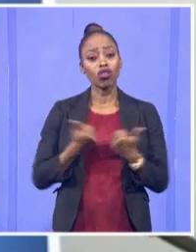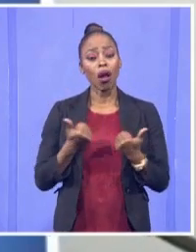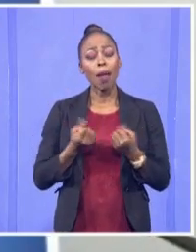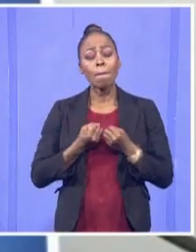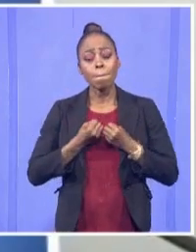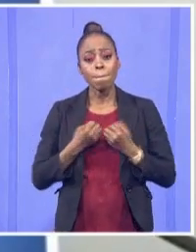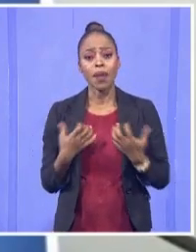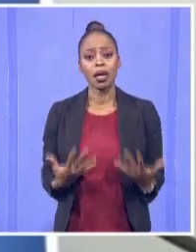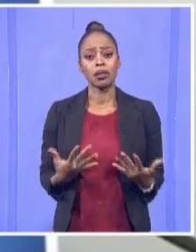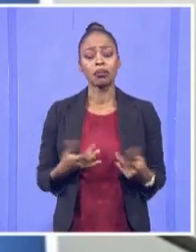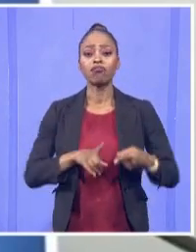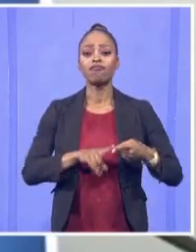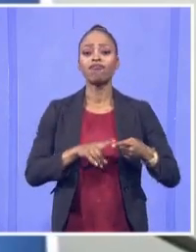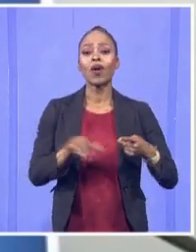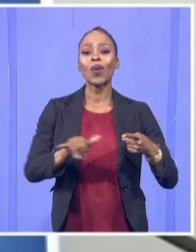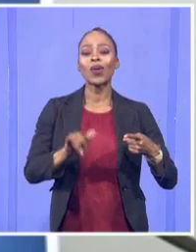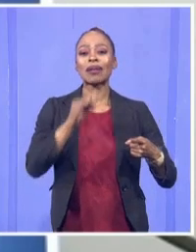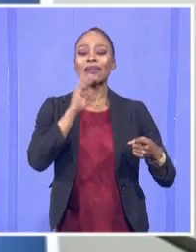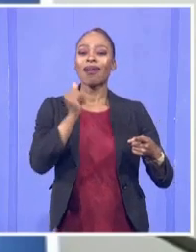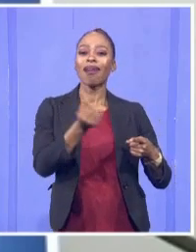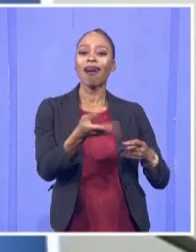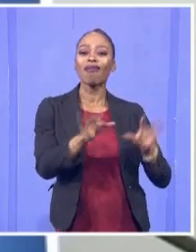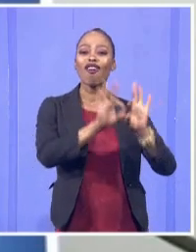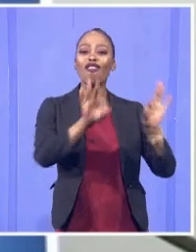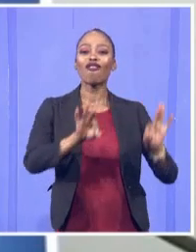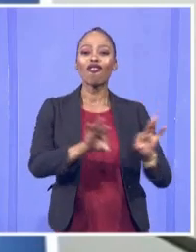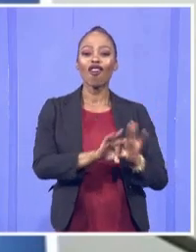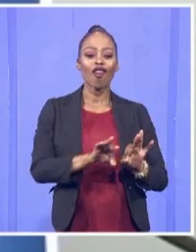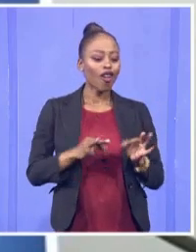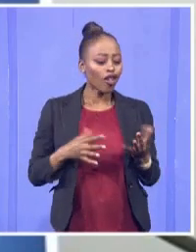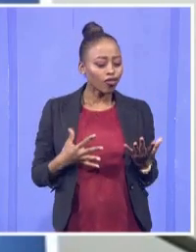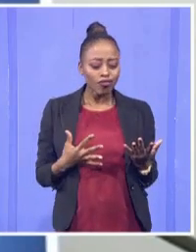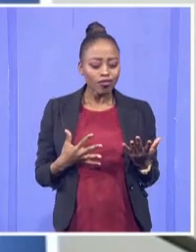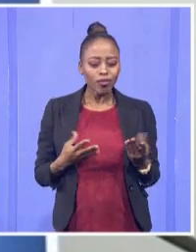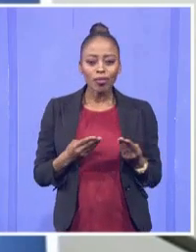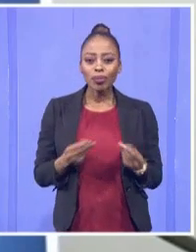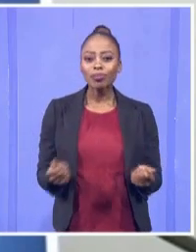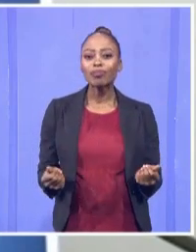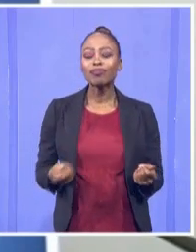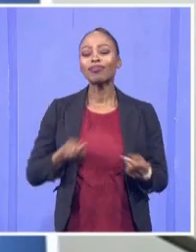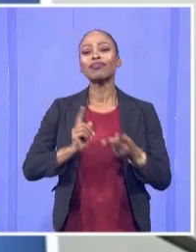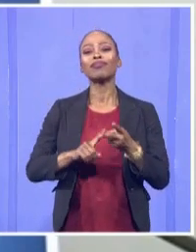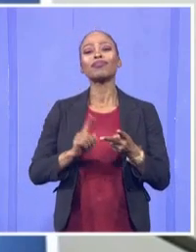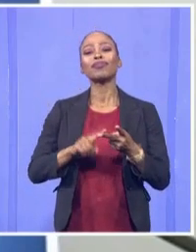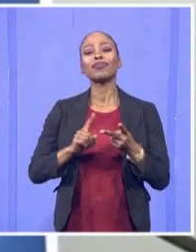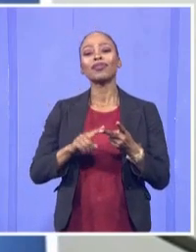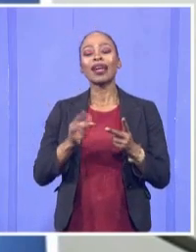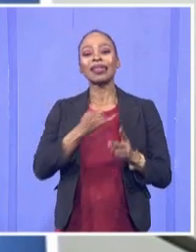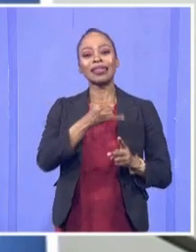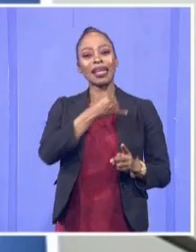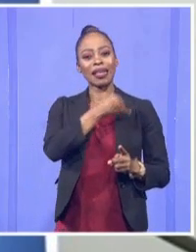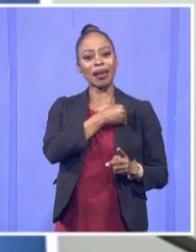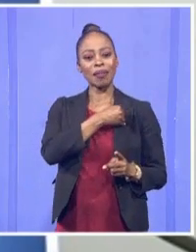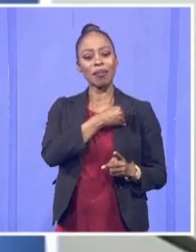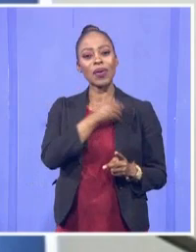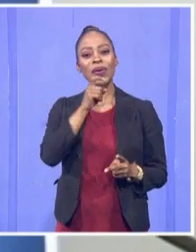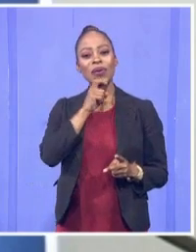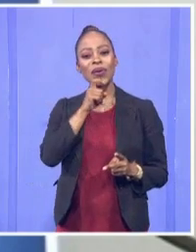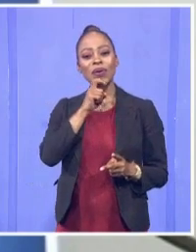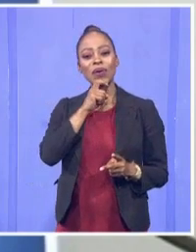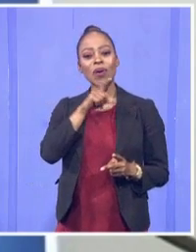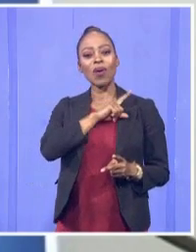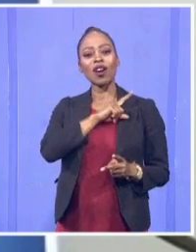One, the application forms could not be accounted to. Two, your surname can be used as a tool